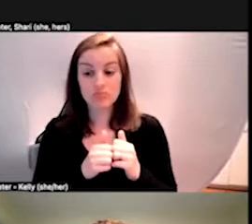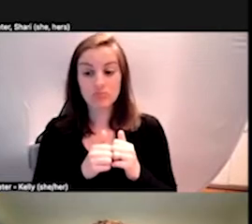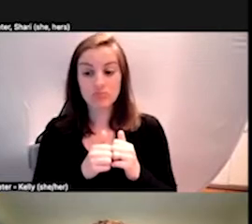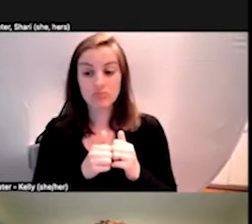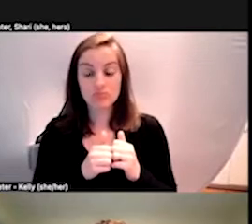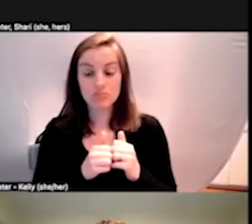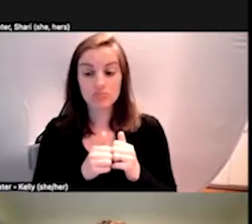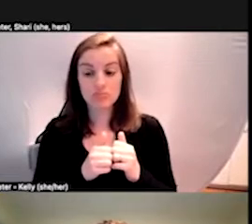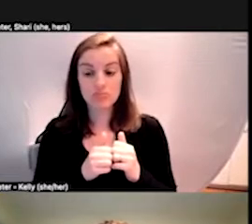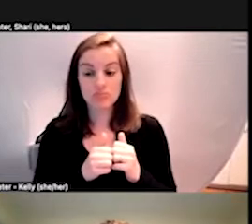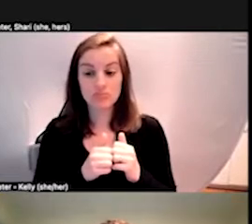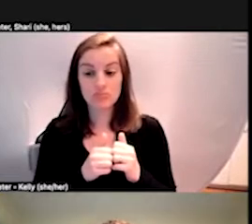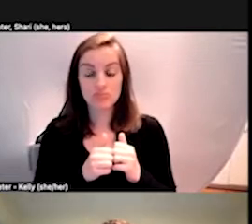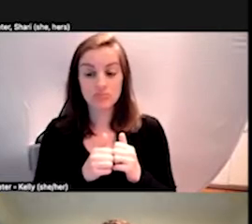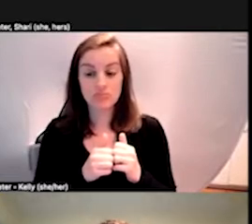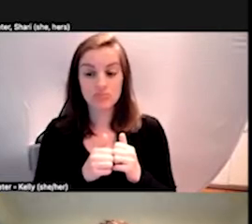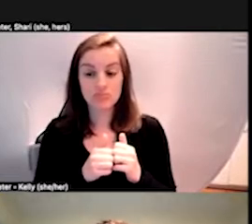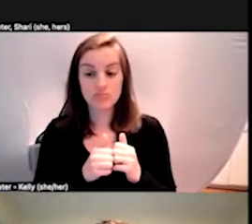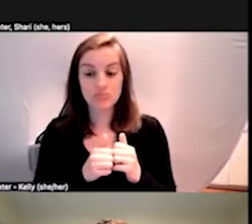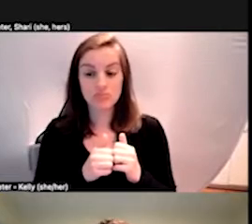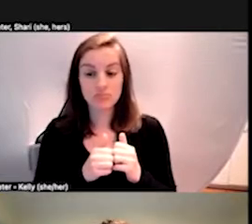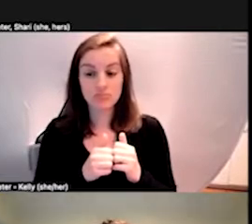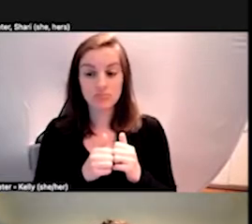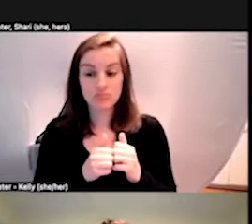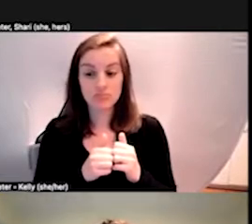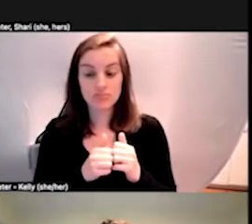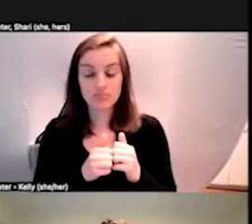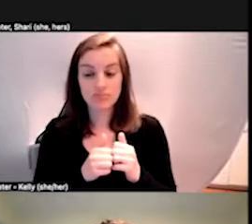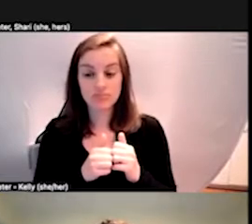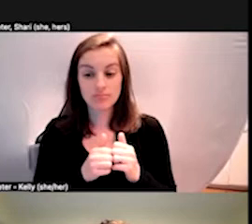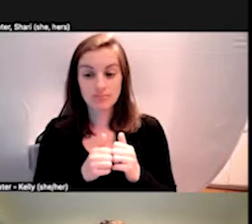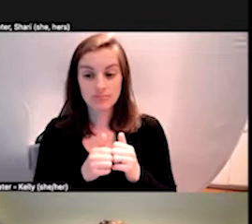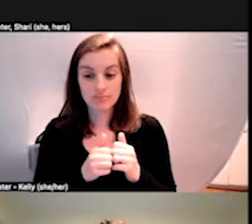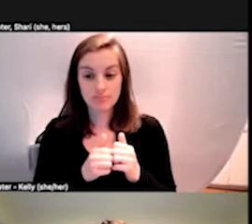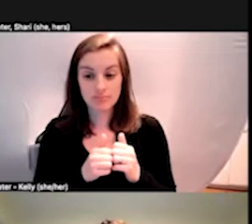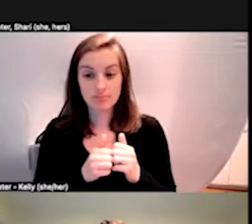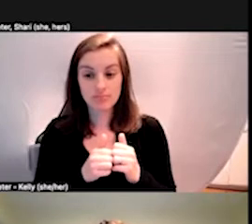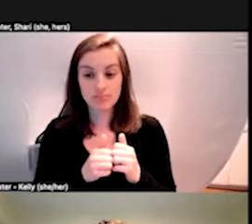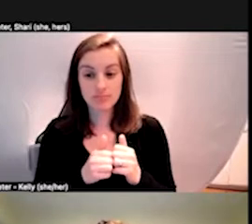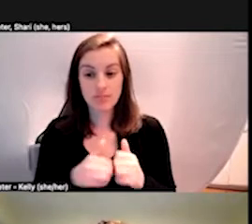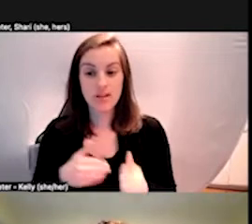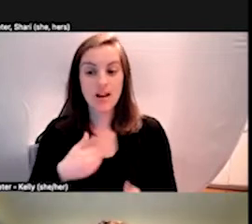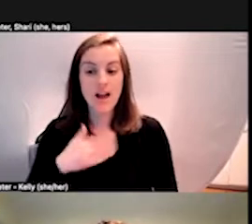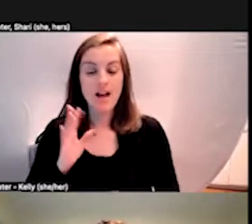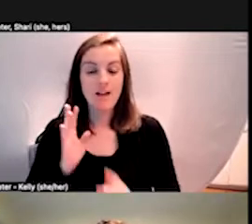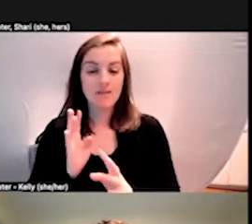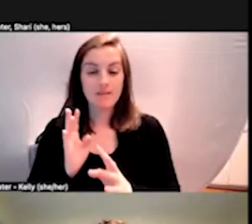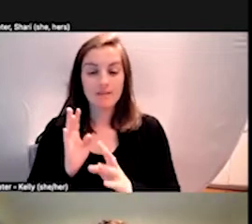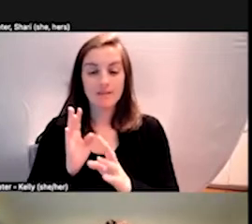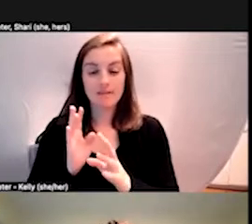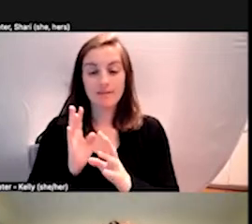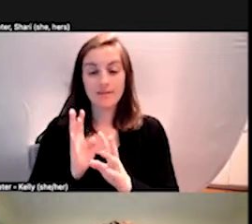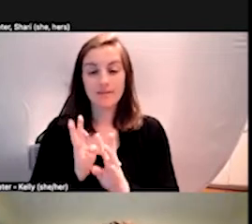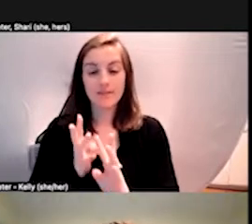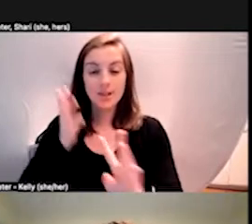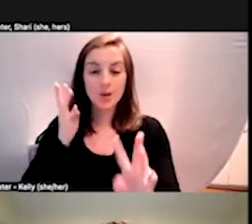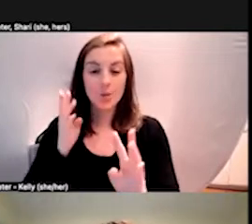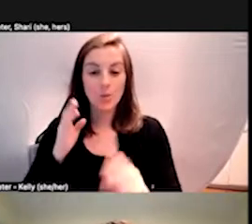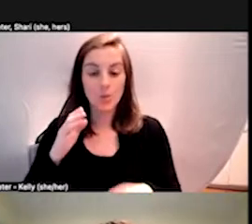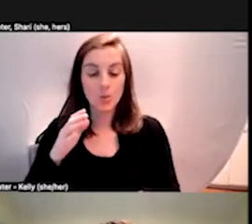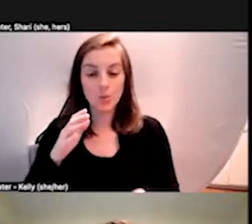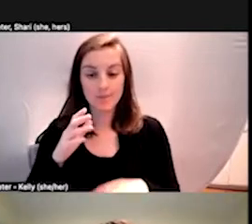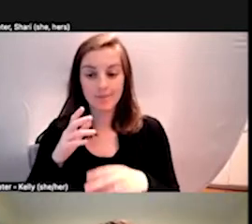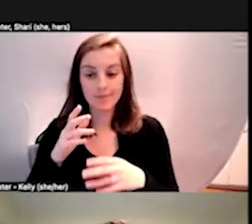to go through our queue line, and I will put the information for that in the